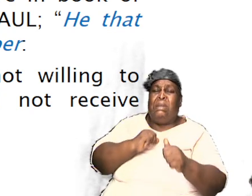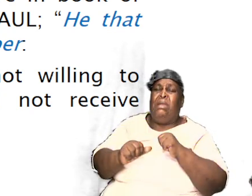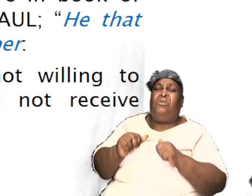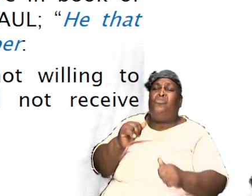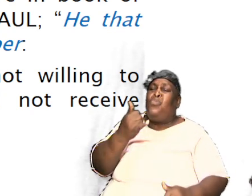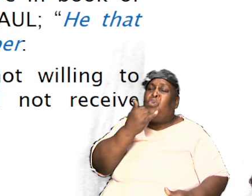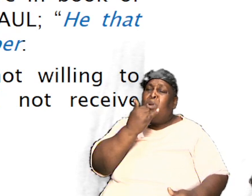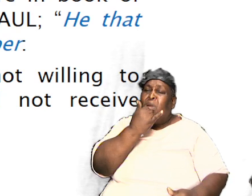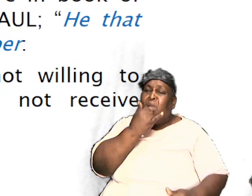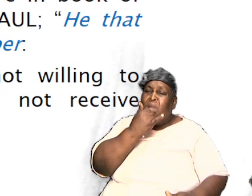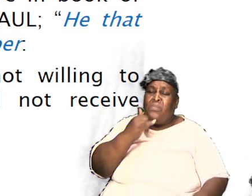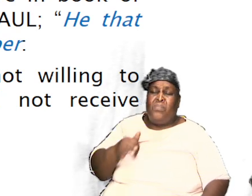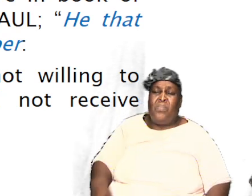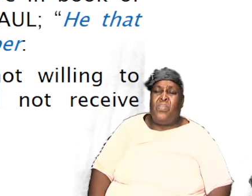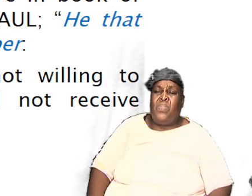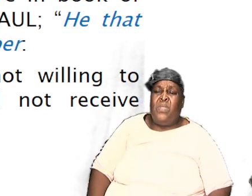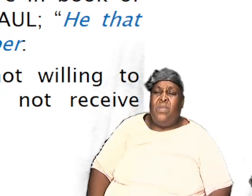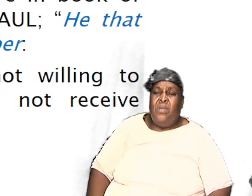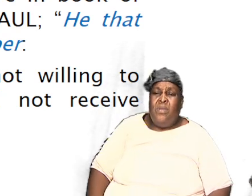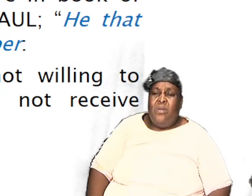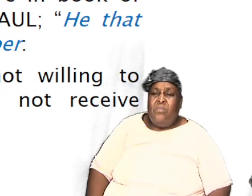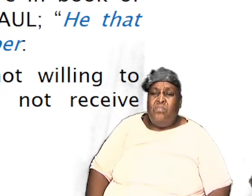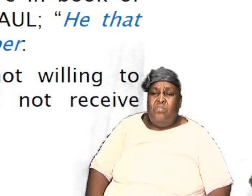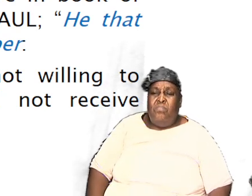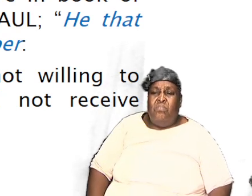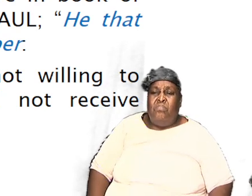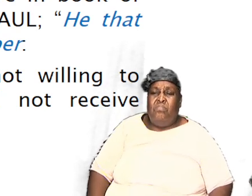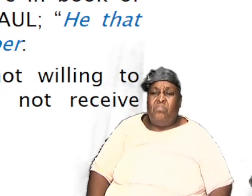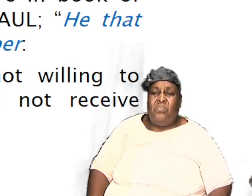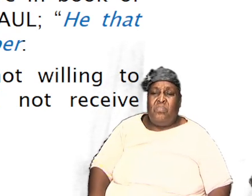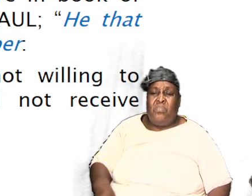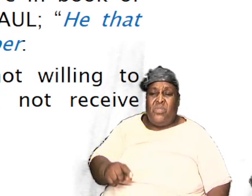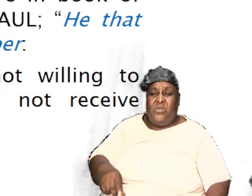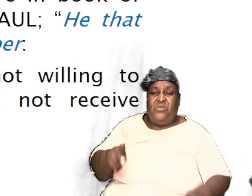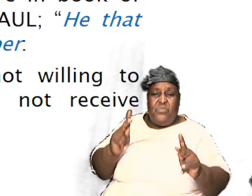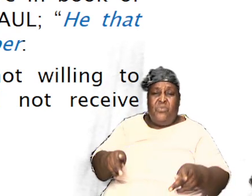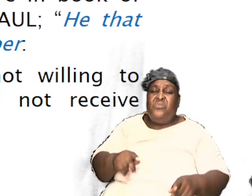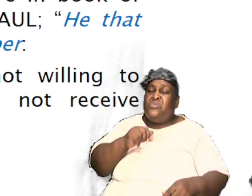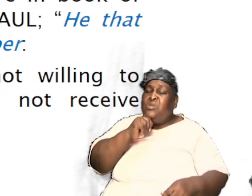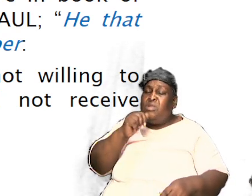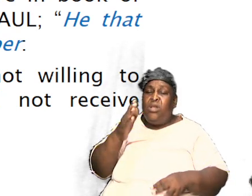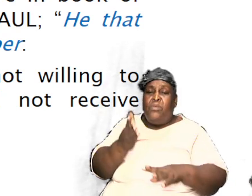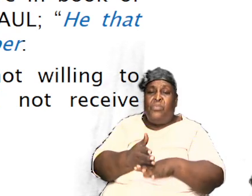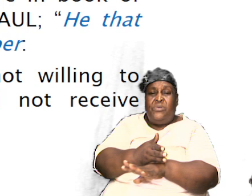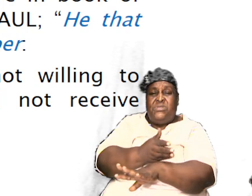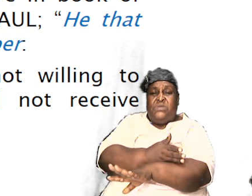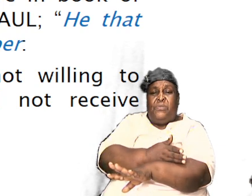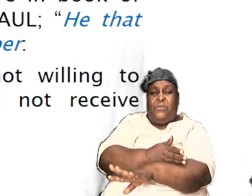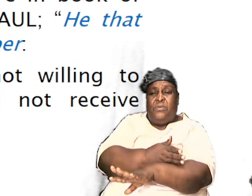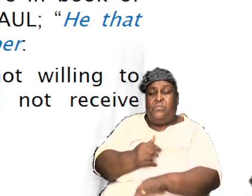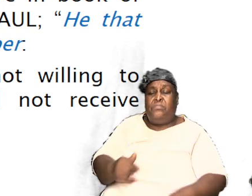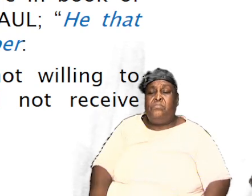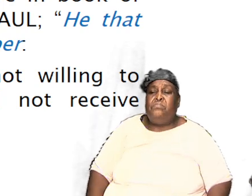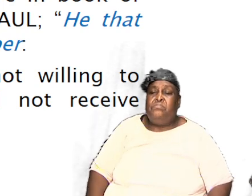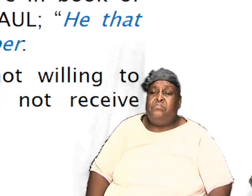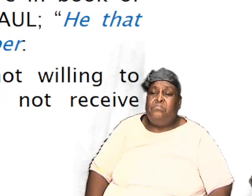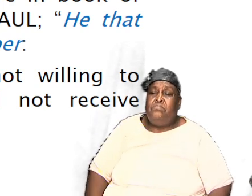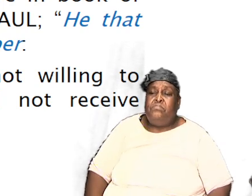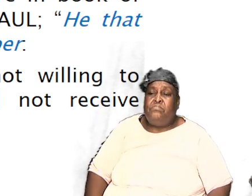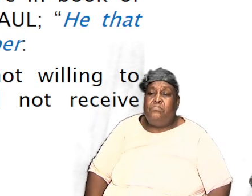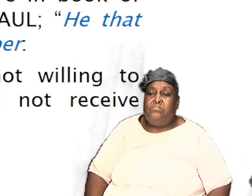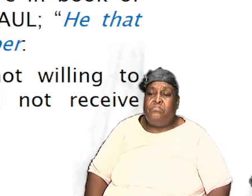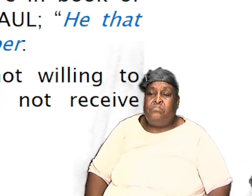is delusional and will not prosper. Anytime you find a person like this,